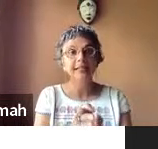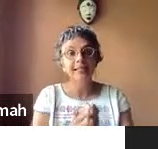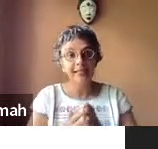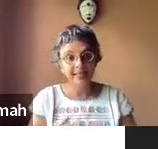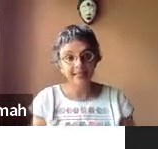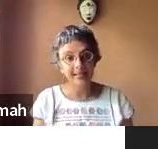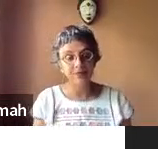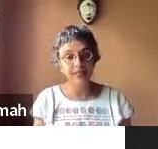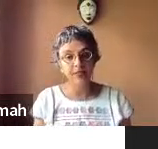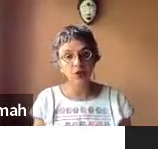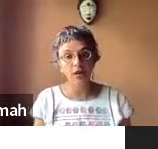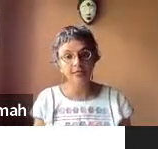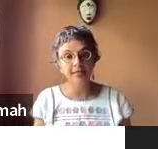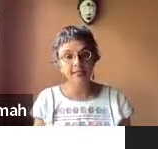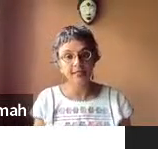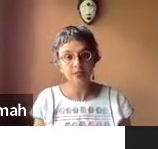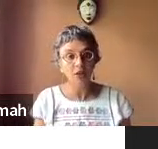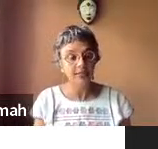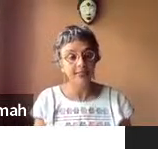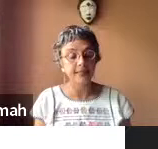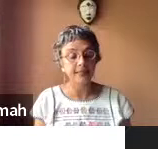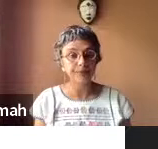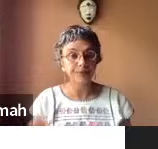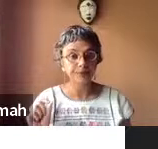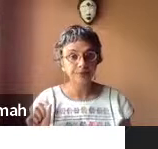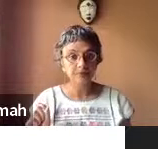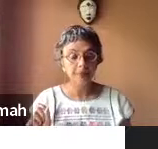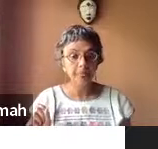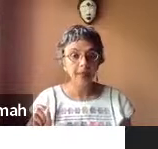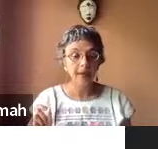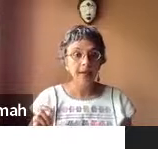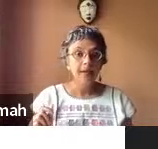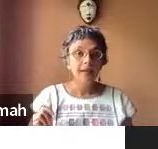work in the African continent.